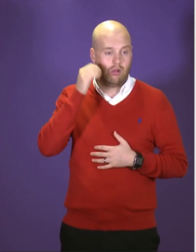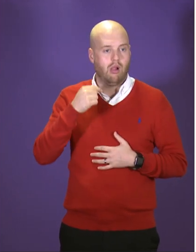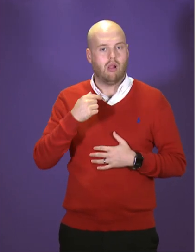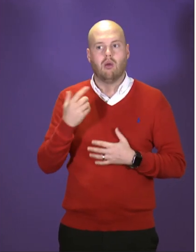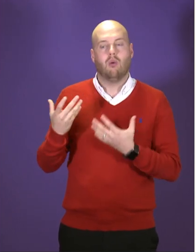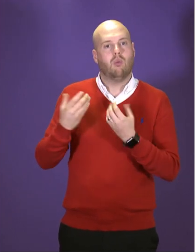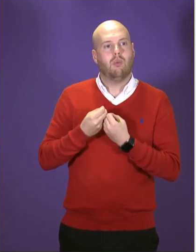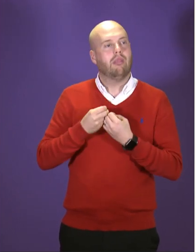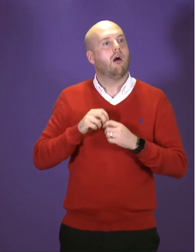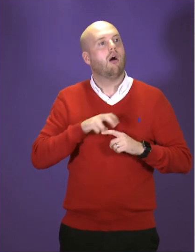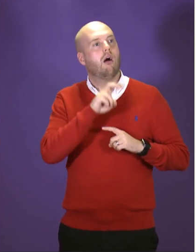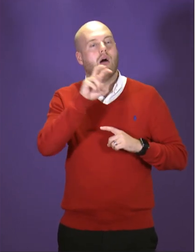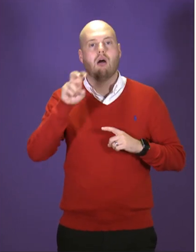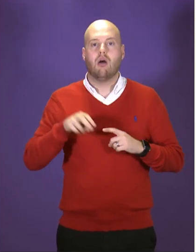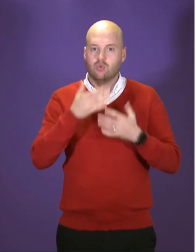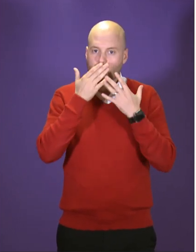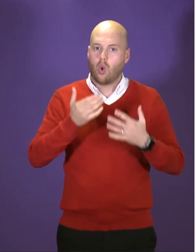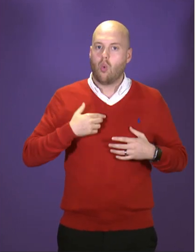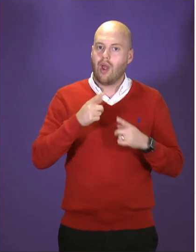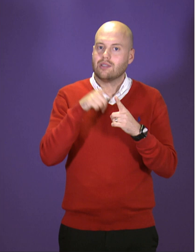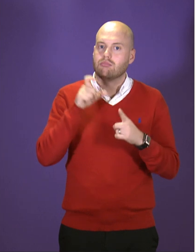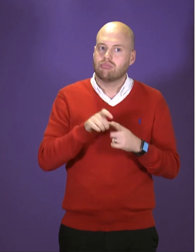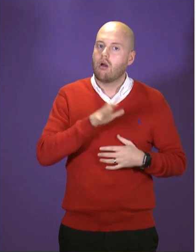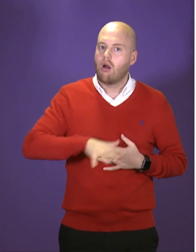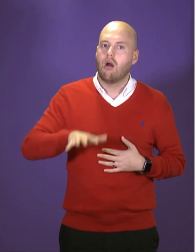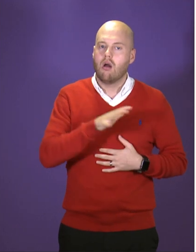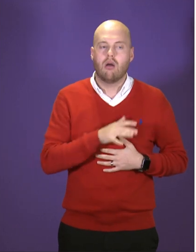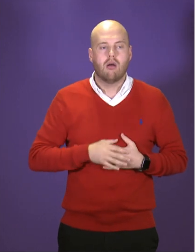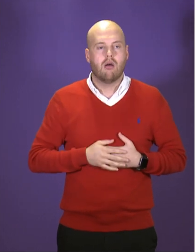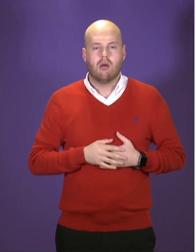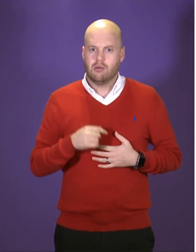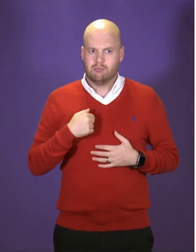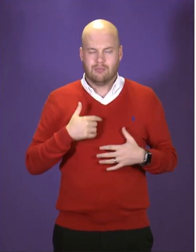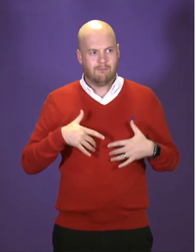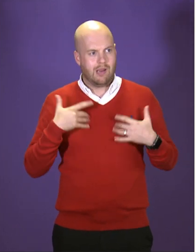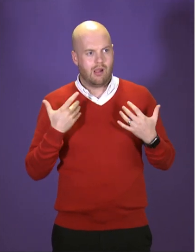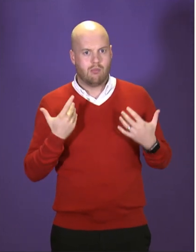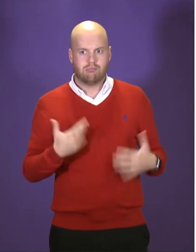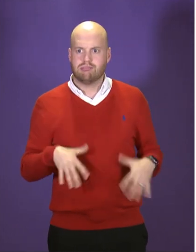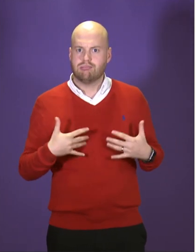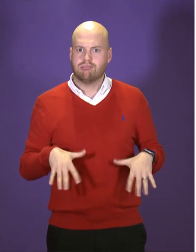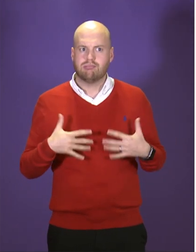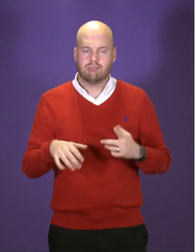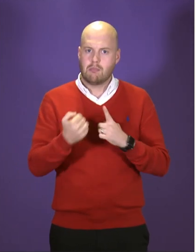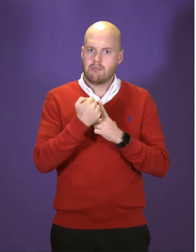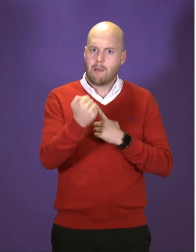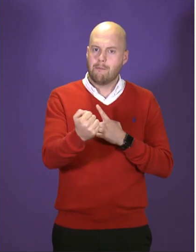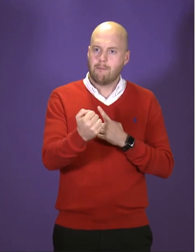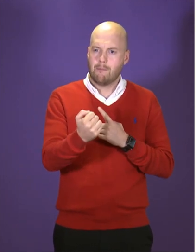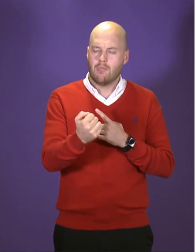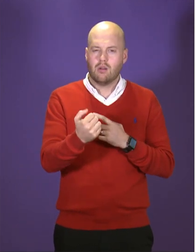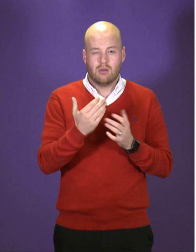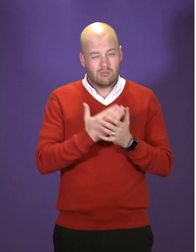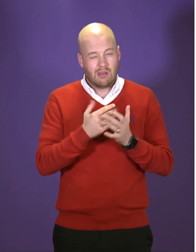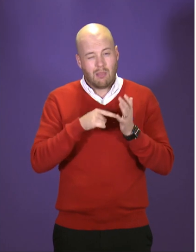Edinburgh. And I was so transformed by the collective energies of these thousands of artists